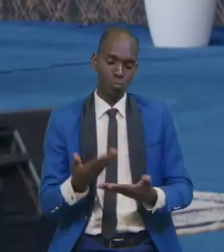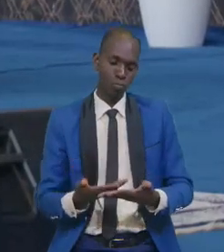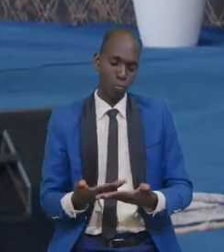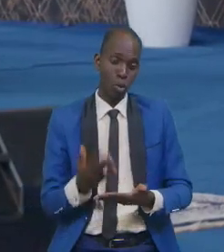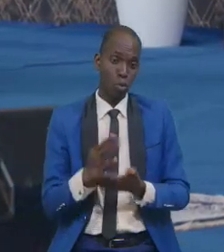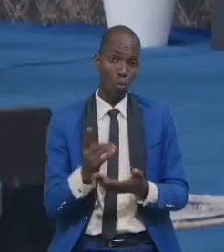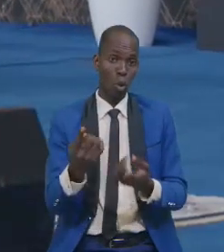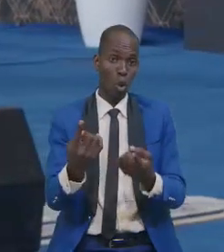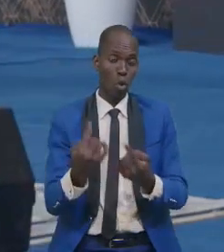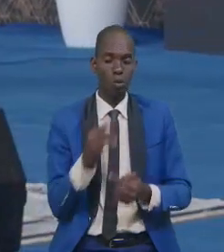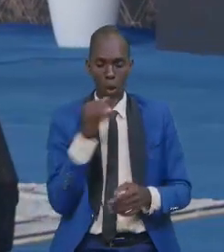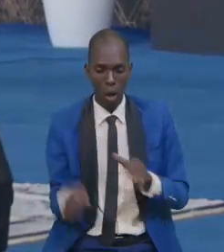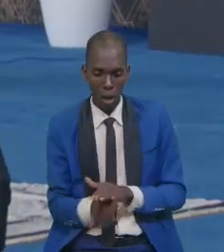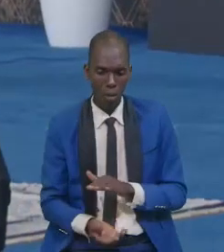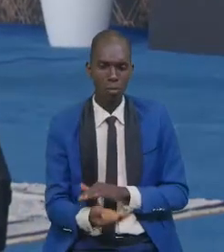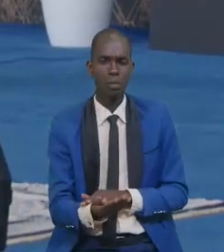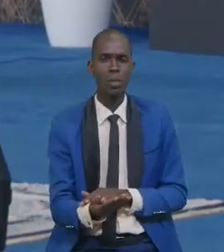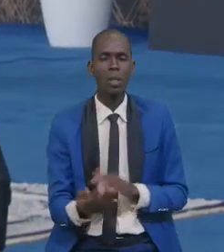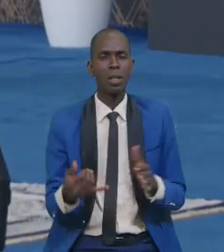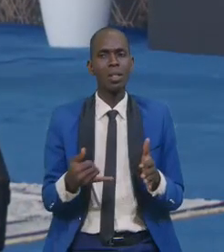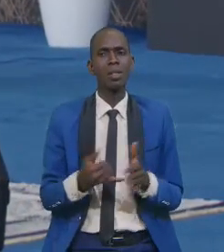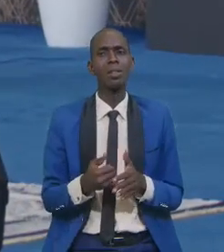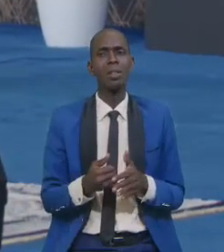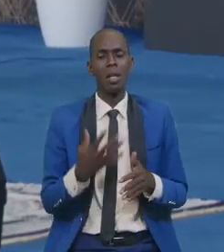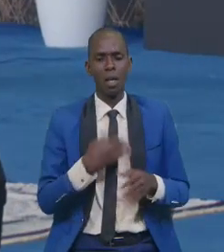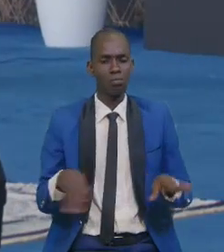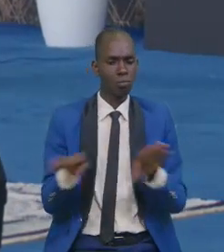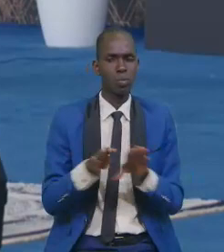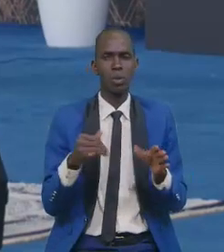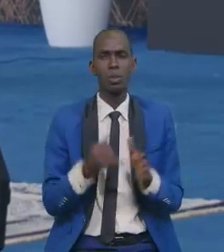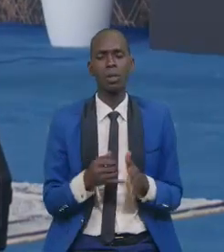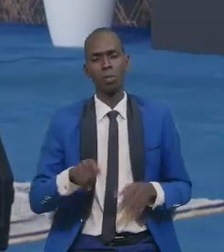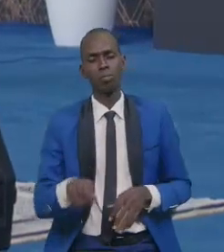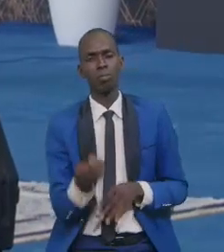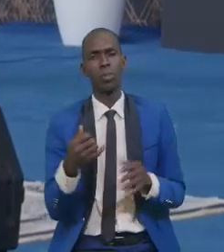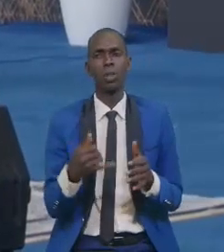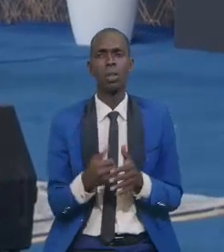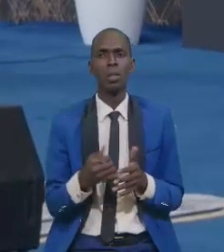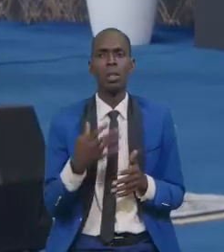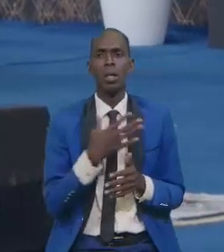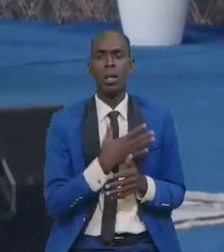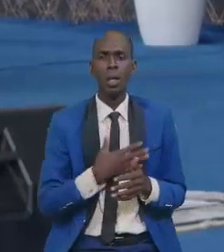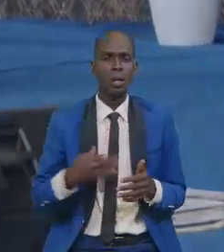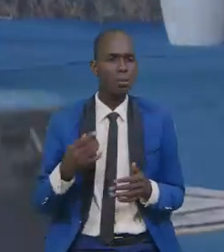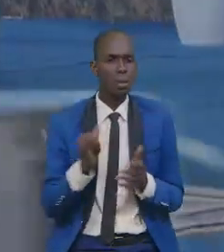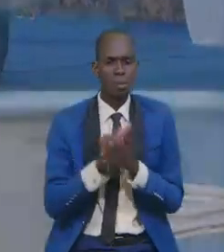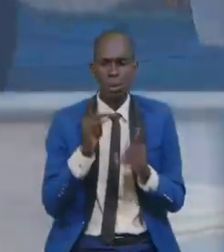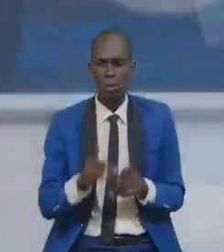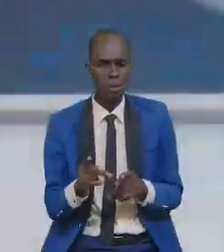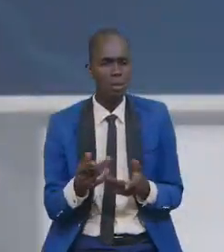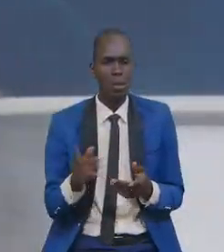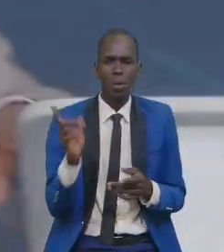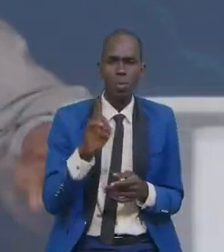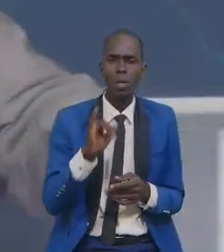the desk, and you put it in the drawer there, and you lock it up. And where is my file? Where is my file? I